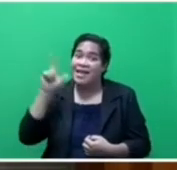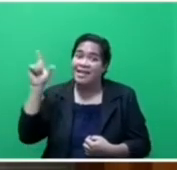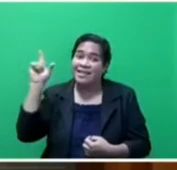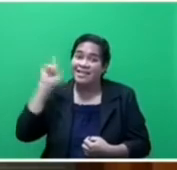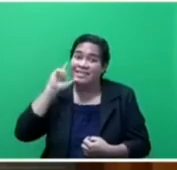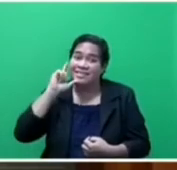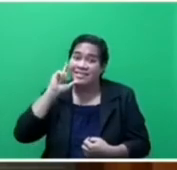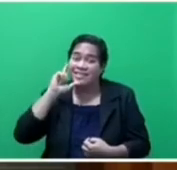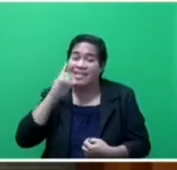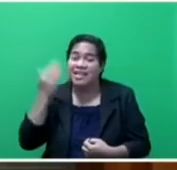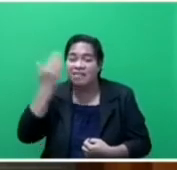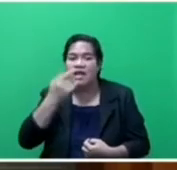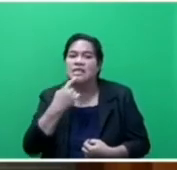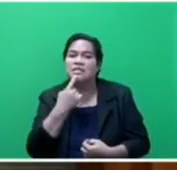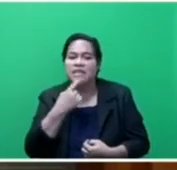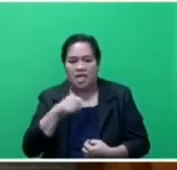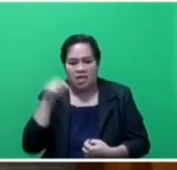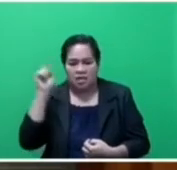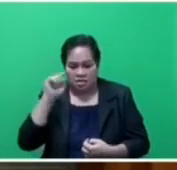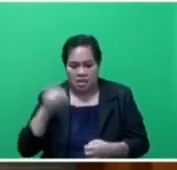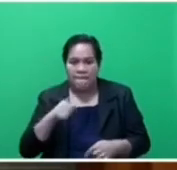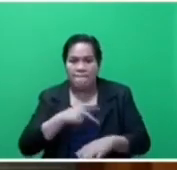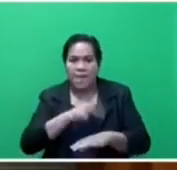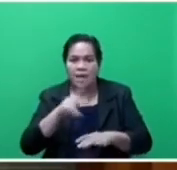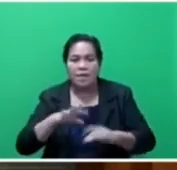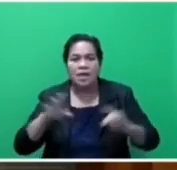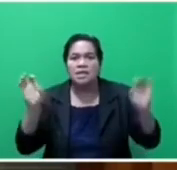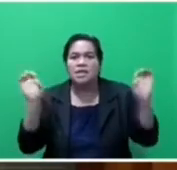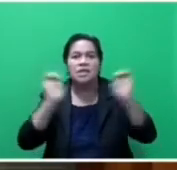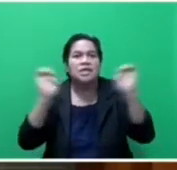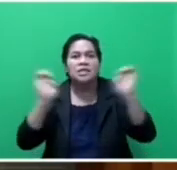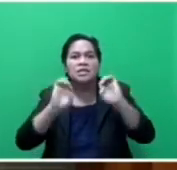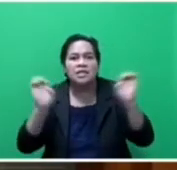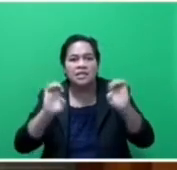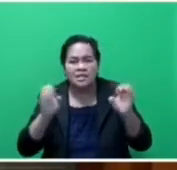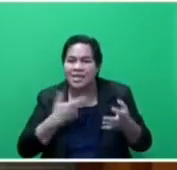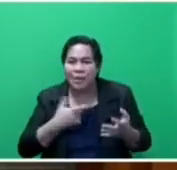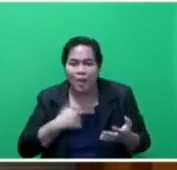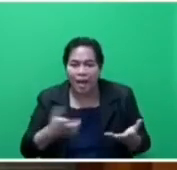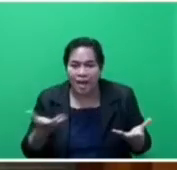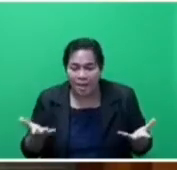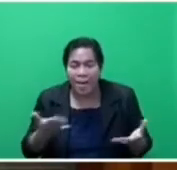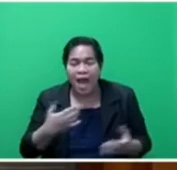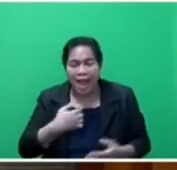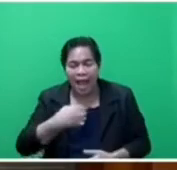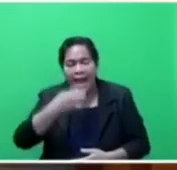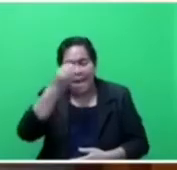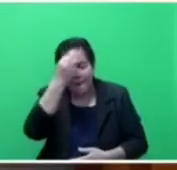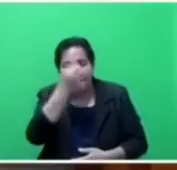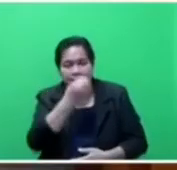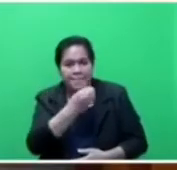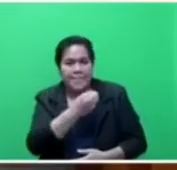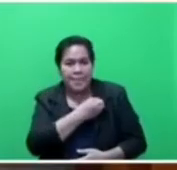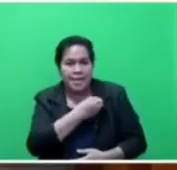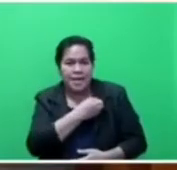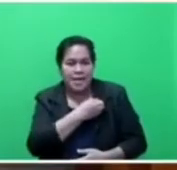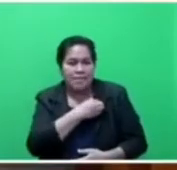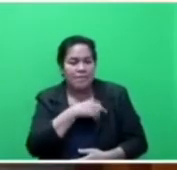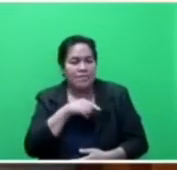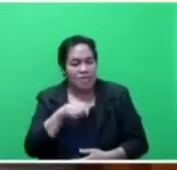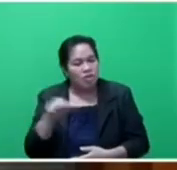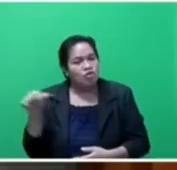Parliament sitting. And therefore, I believe that it would